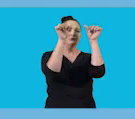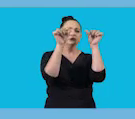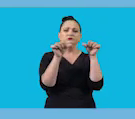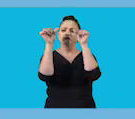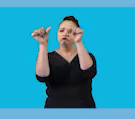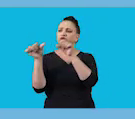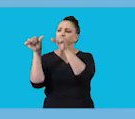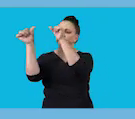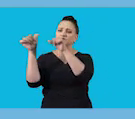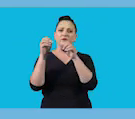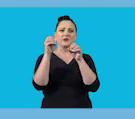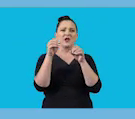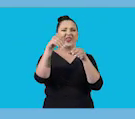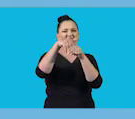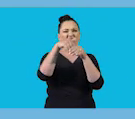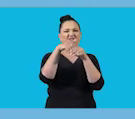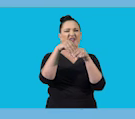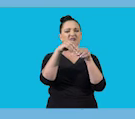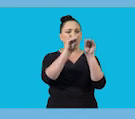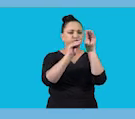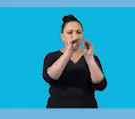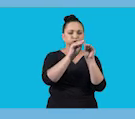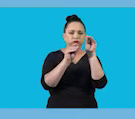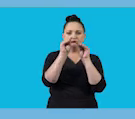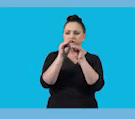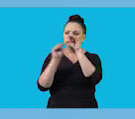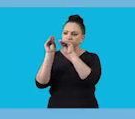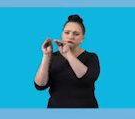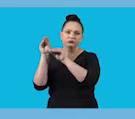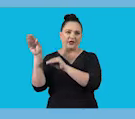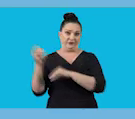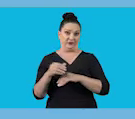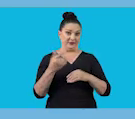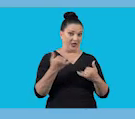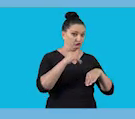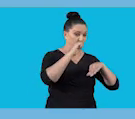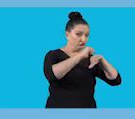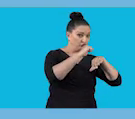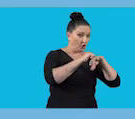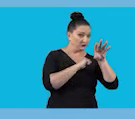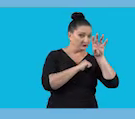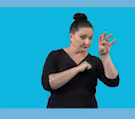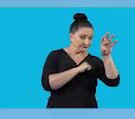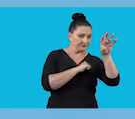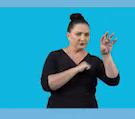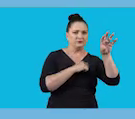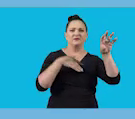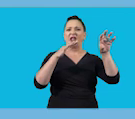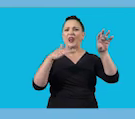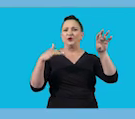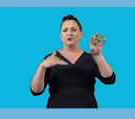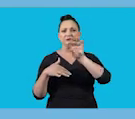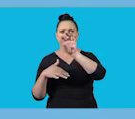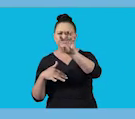different states. So the question is, what is then the arrangement of particles in a solid, also in a liquid, and